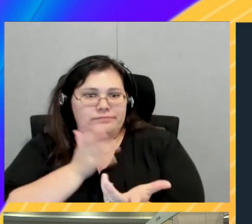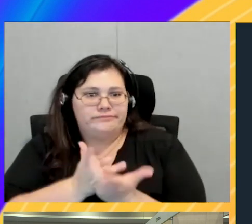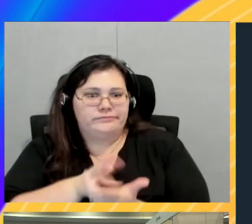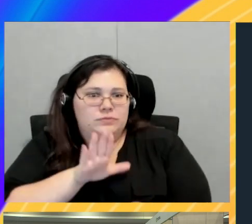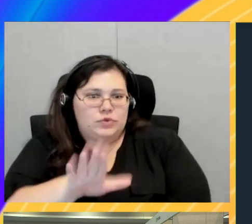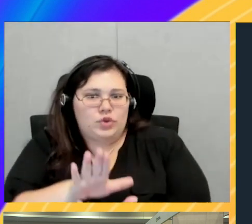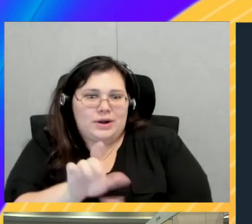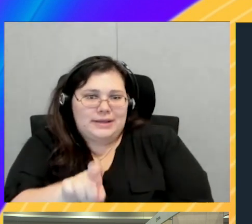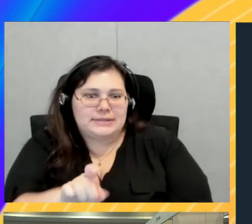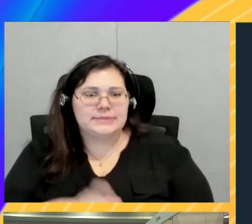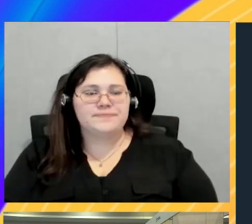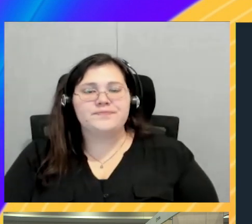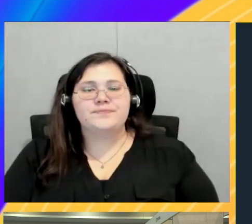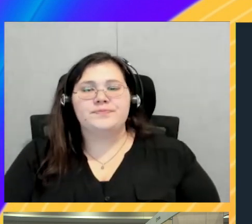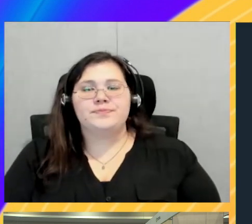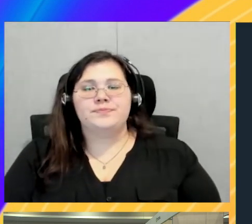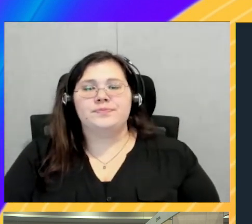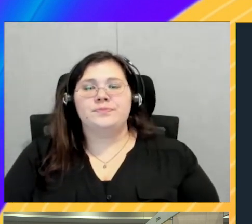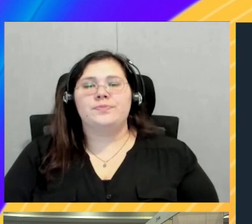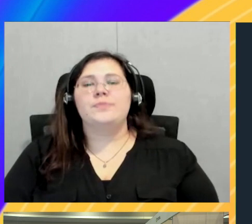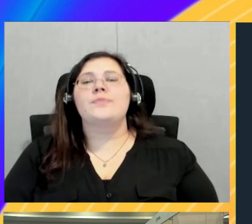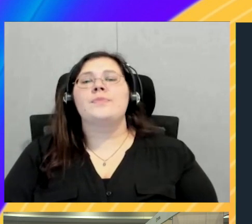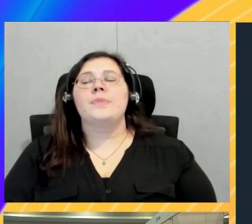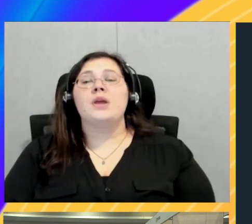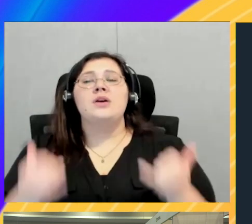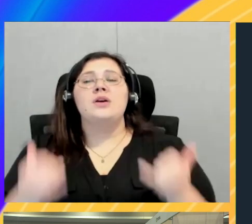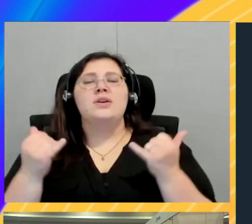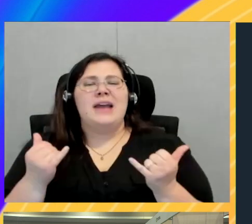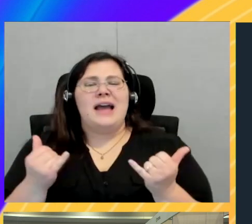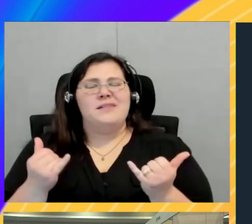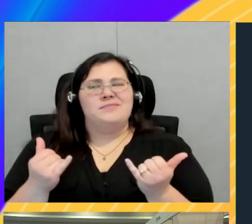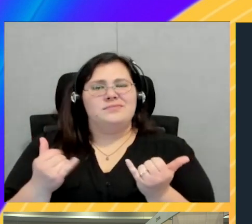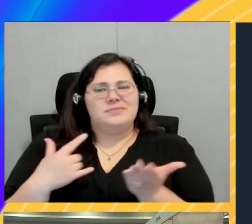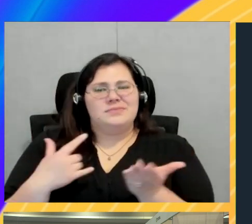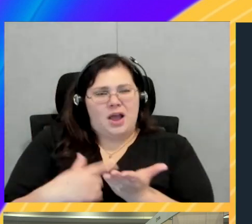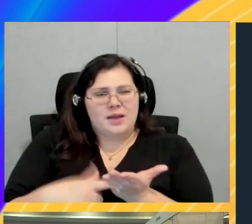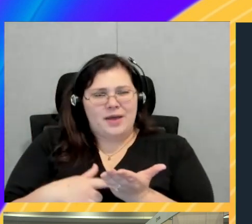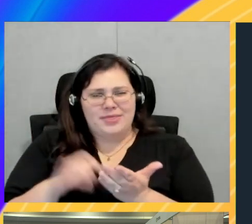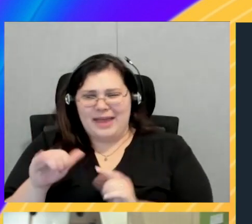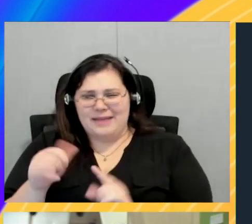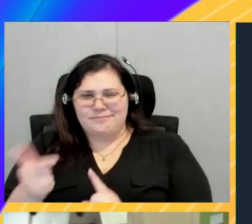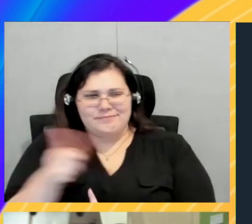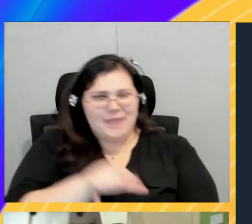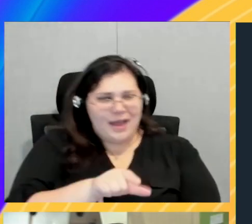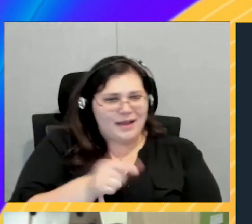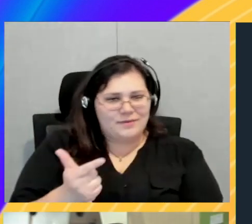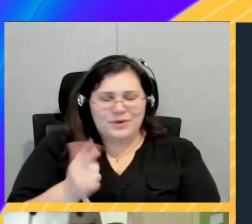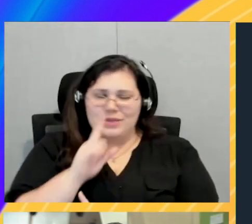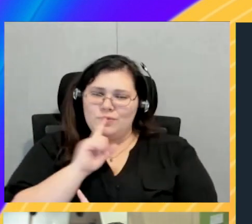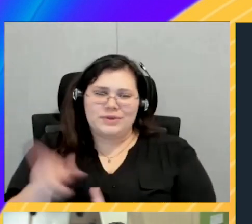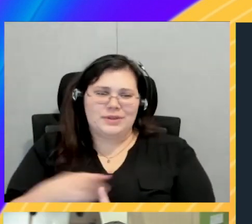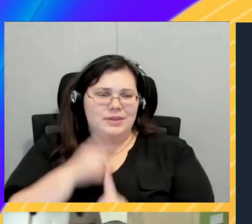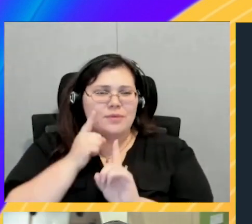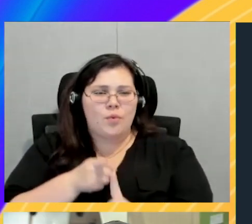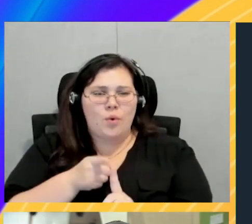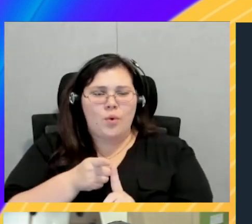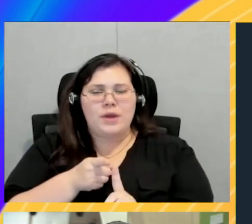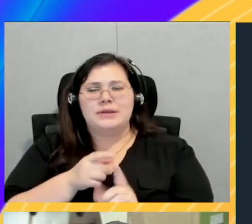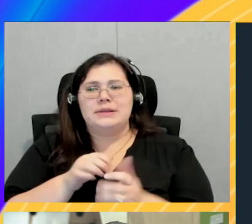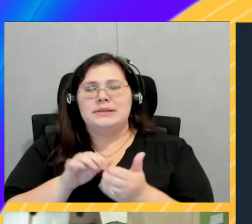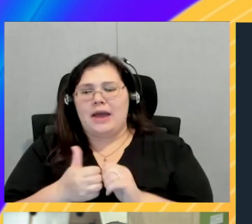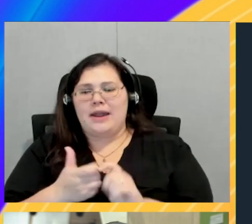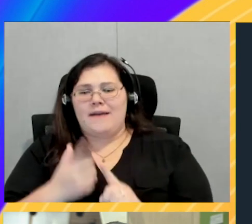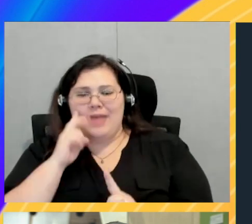let's delve into some of that back and forth, and really the meat of this conversation about how to go from a vendor kind of mindset over to a